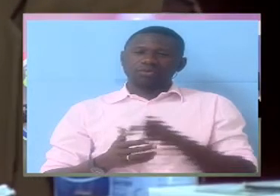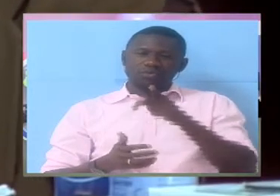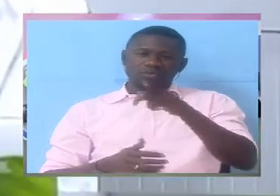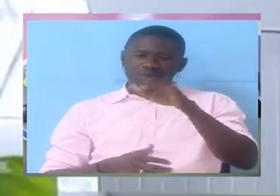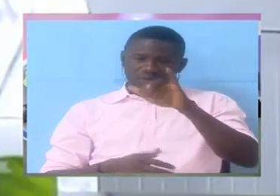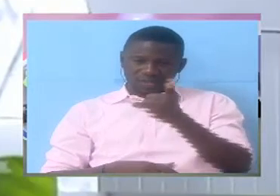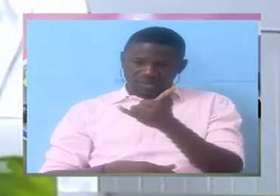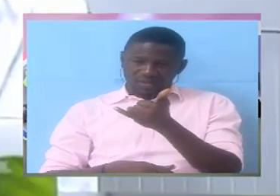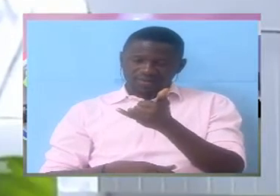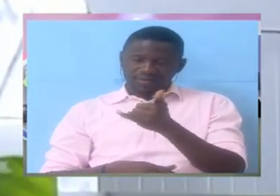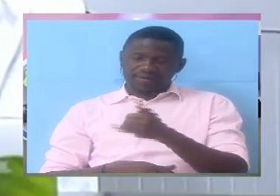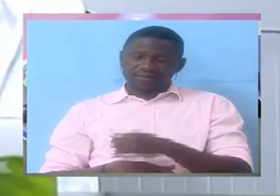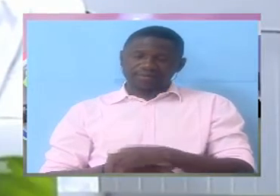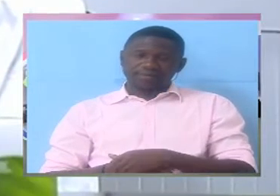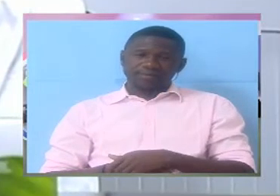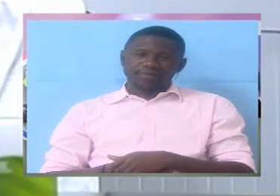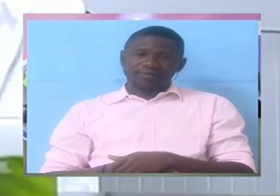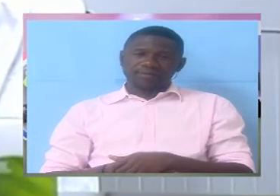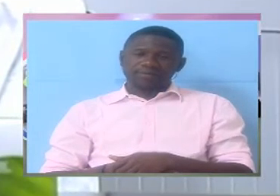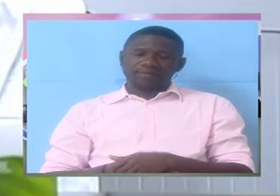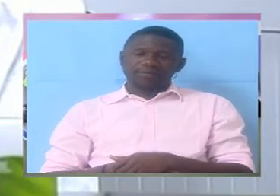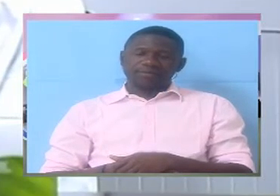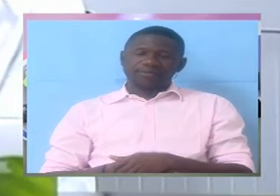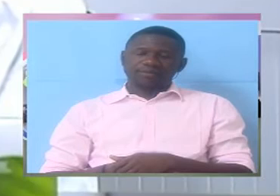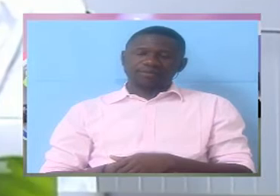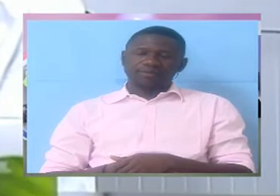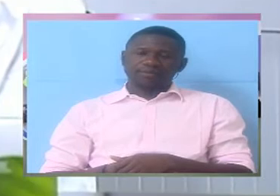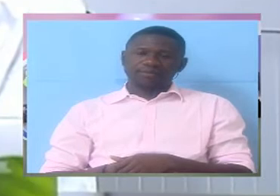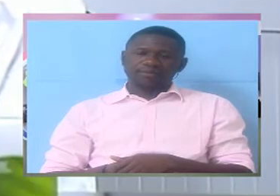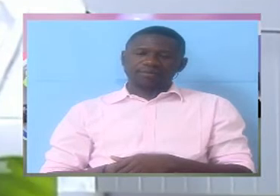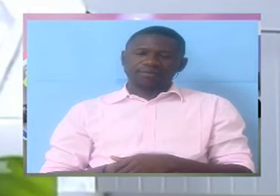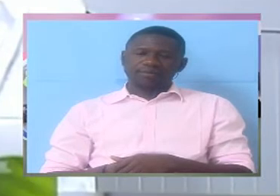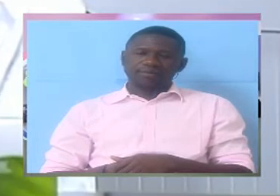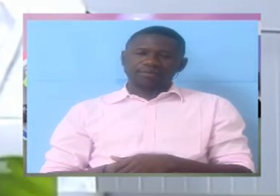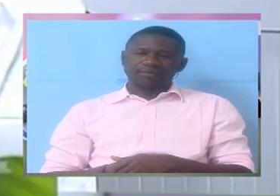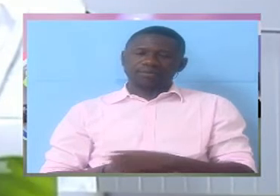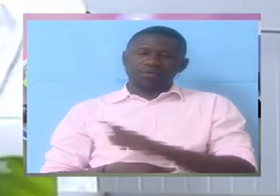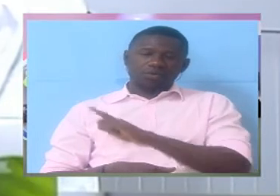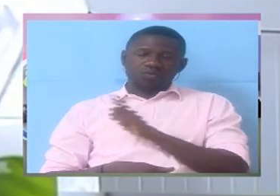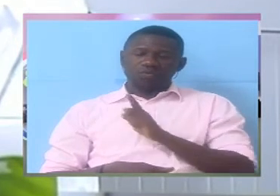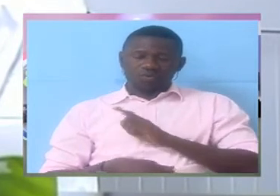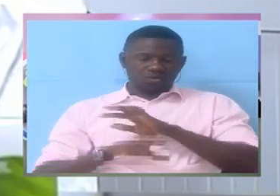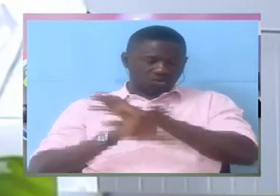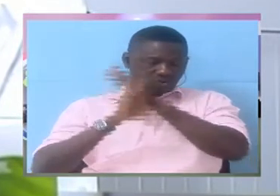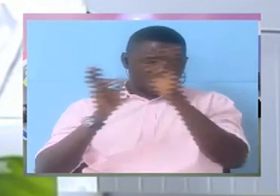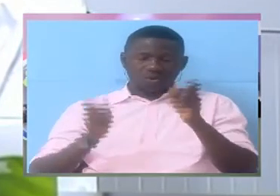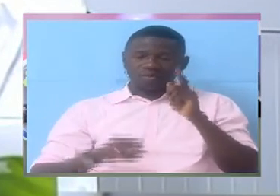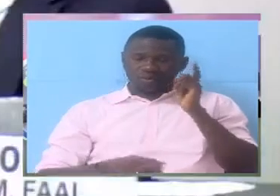Yeah. We will all be disciplined by the Supreme.